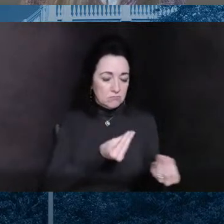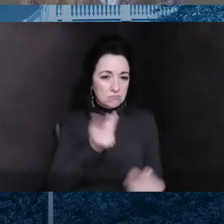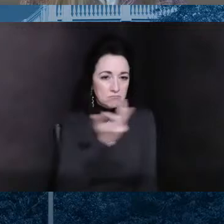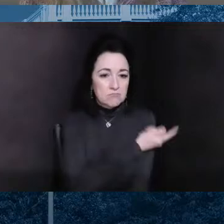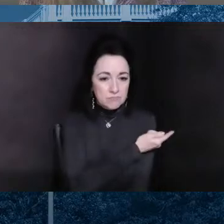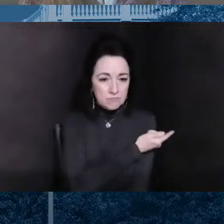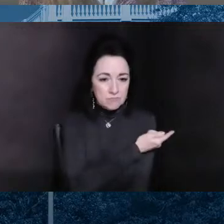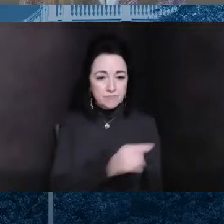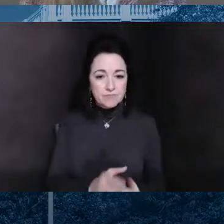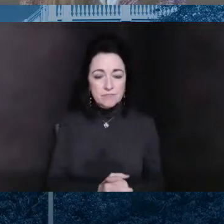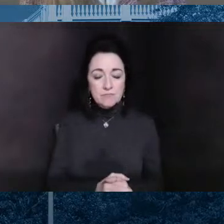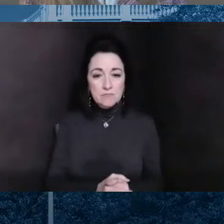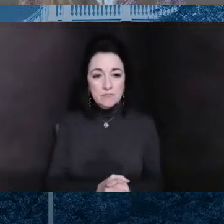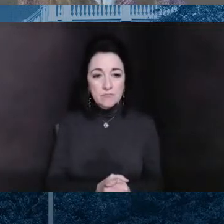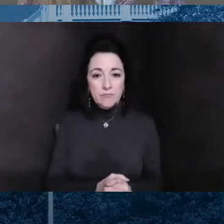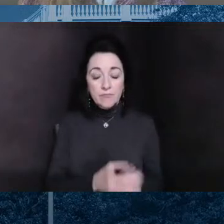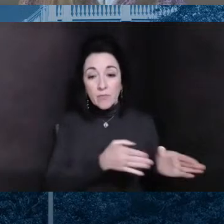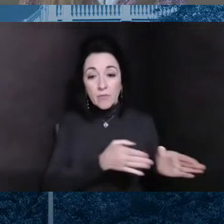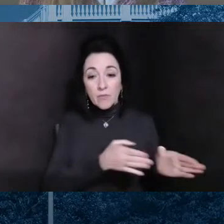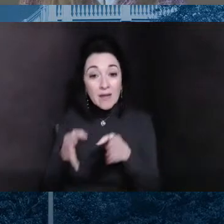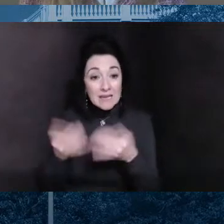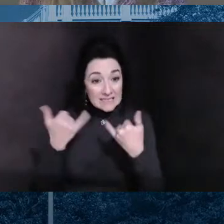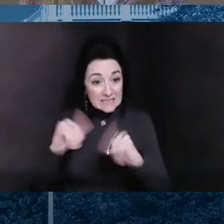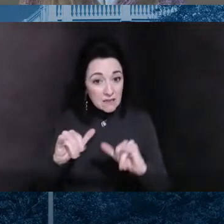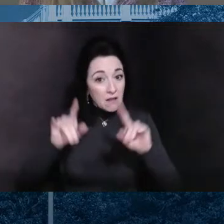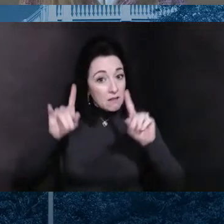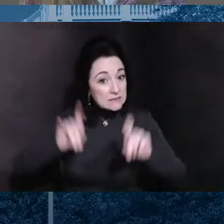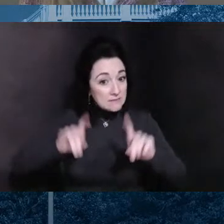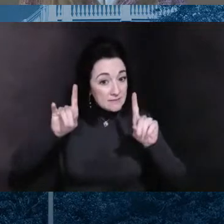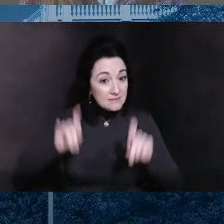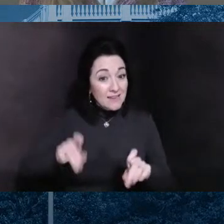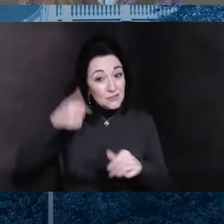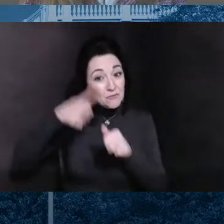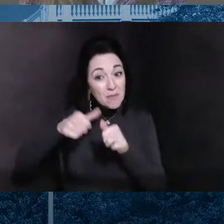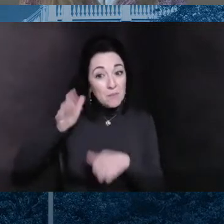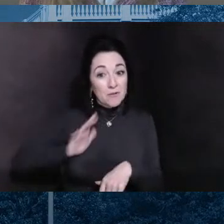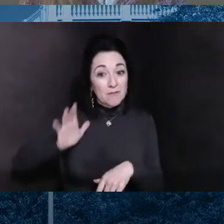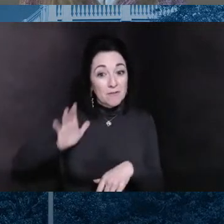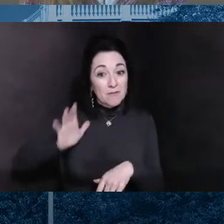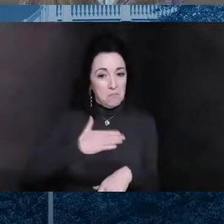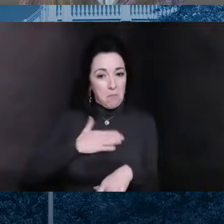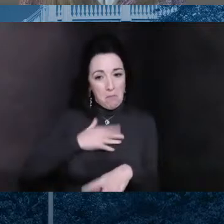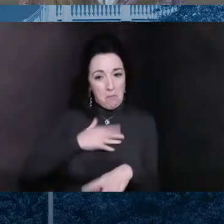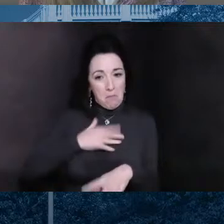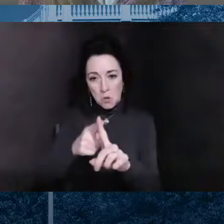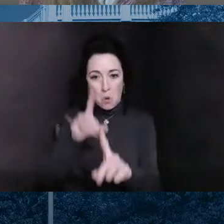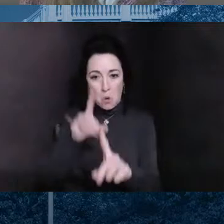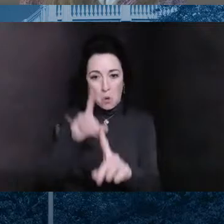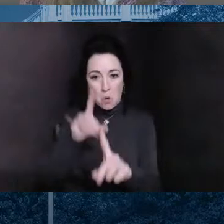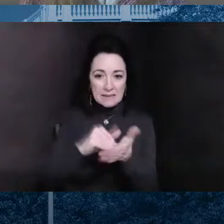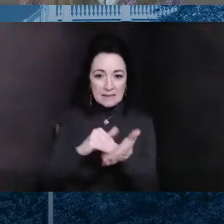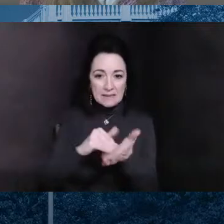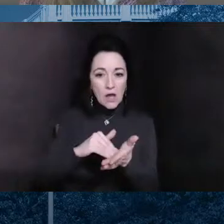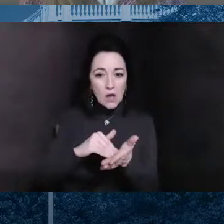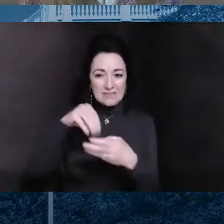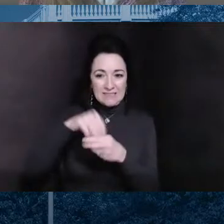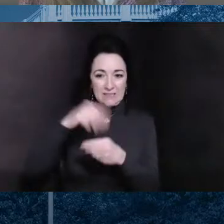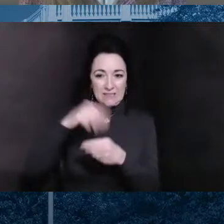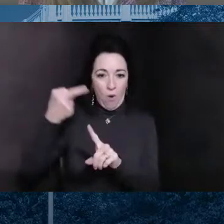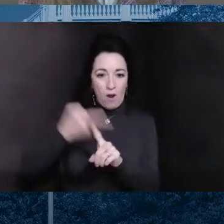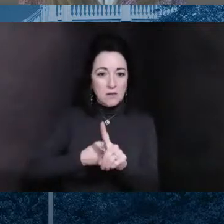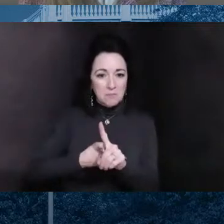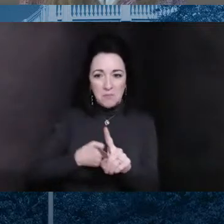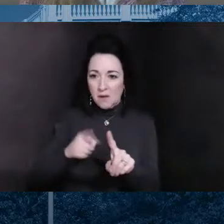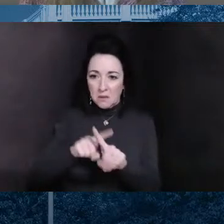incredible. As I mentioned, our goal initially was 80,000 a month. We hit 200,000, I think, AJ, at our top.